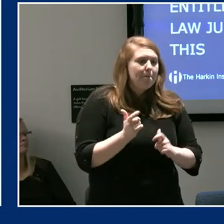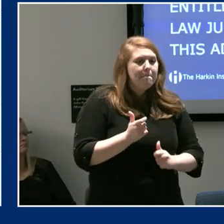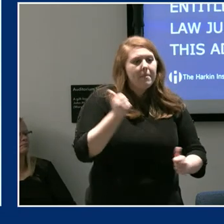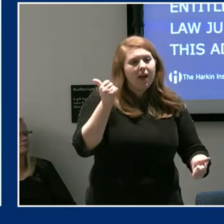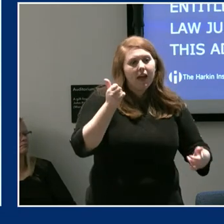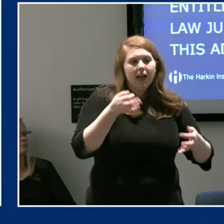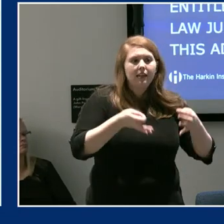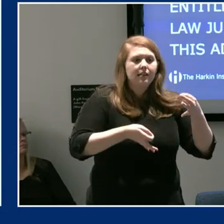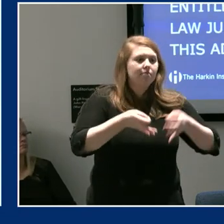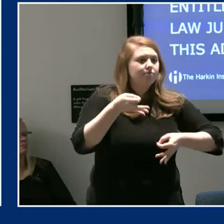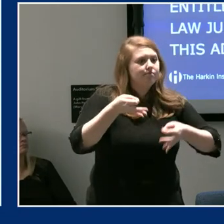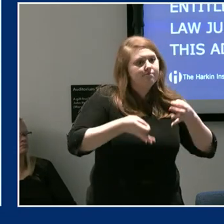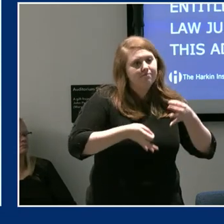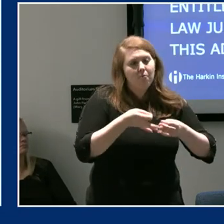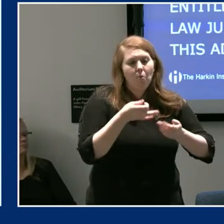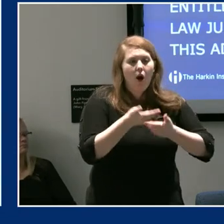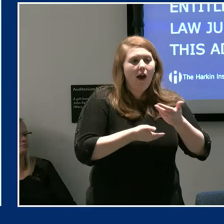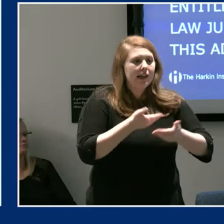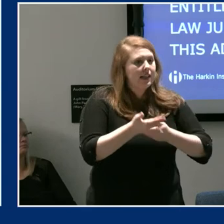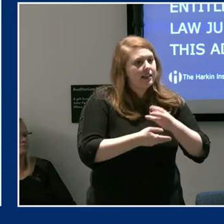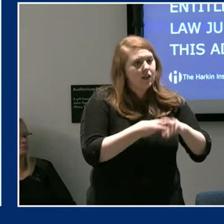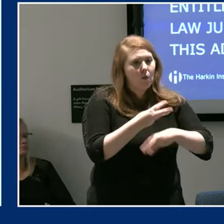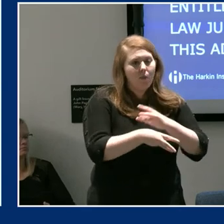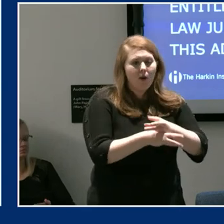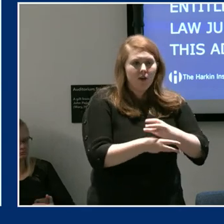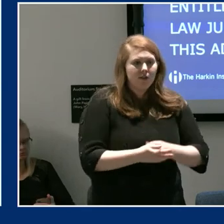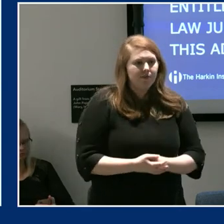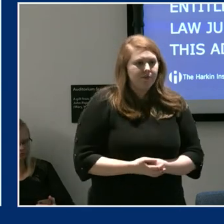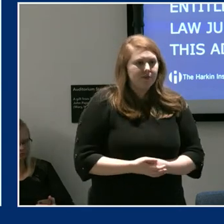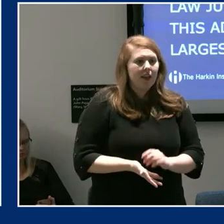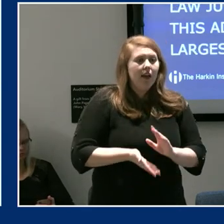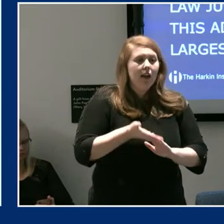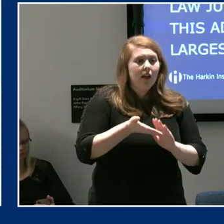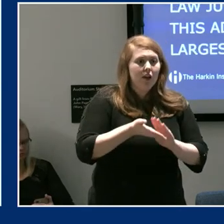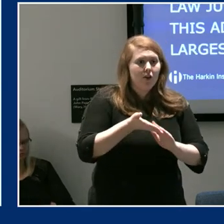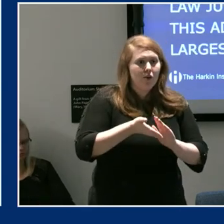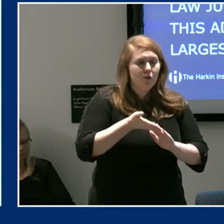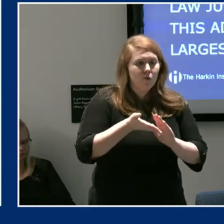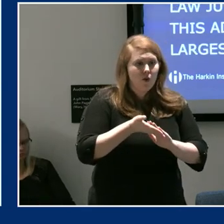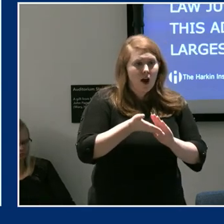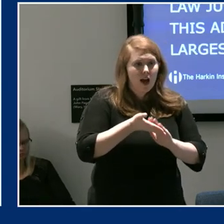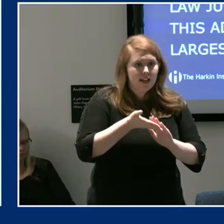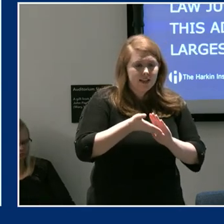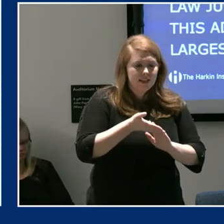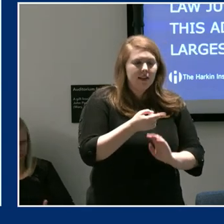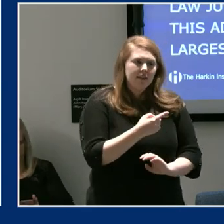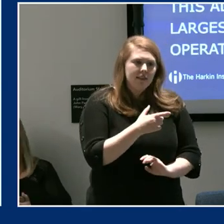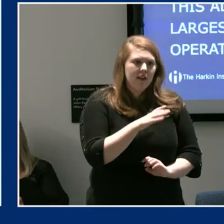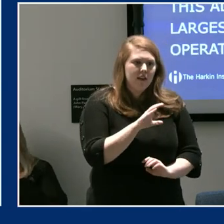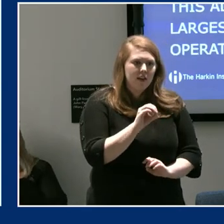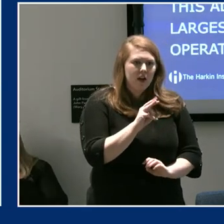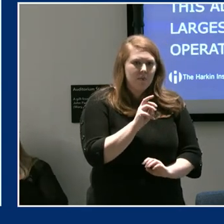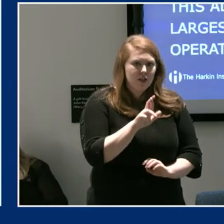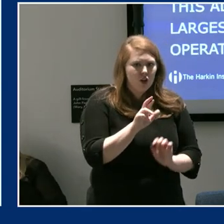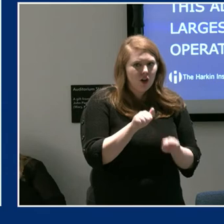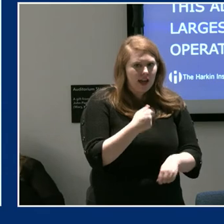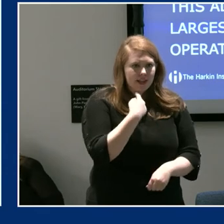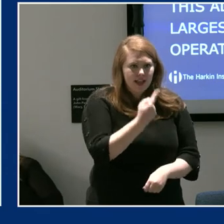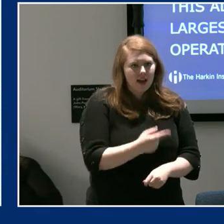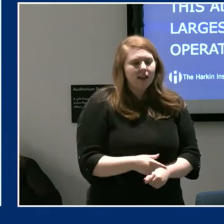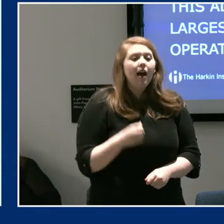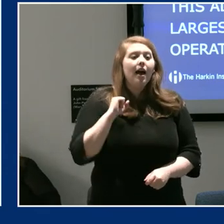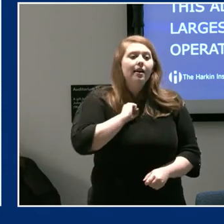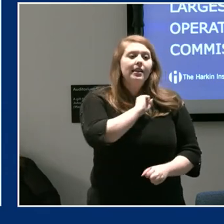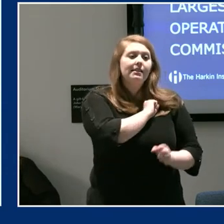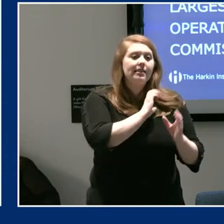in the world. It operates, for the most part, as the commissioner can tell you, Senator Harkin, when he was in